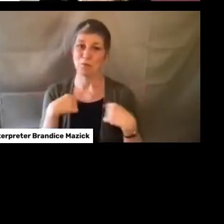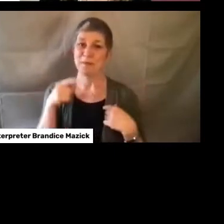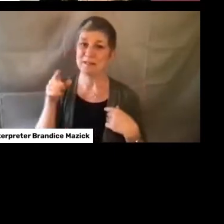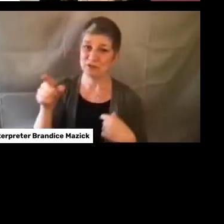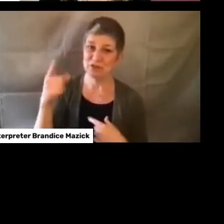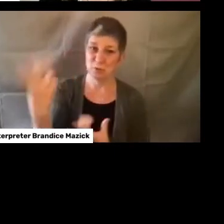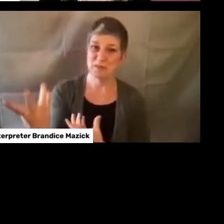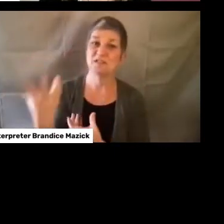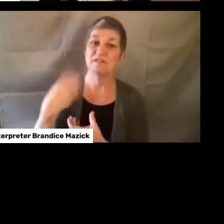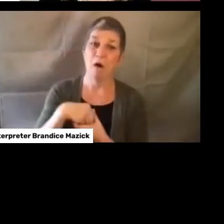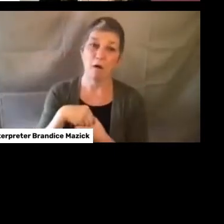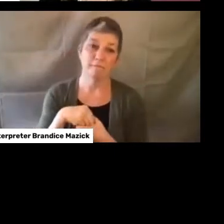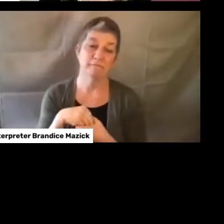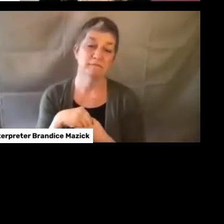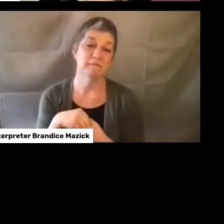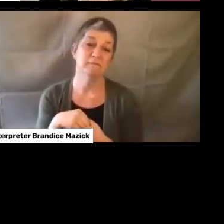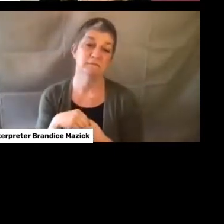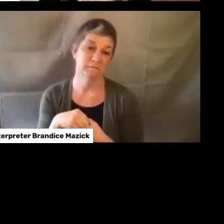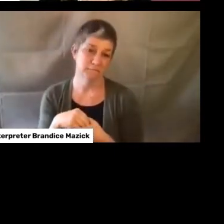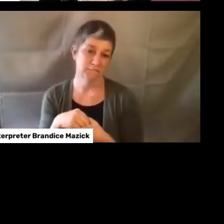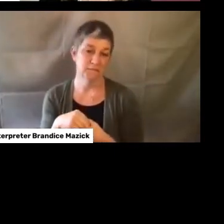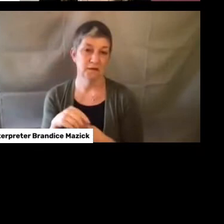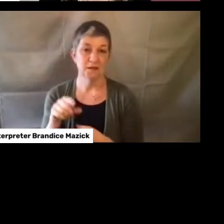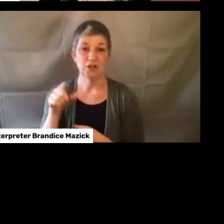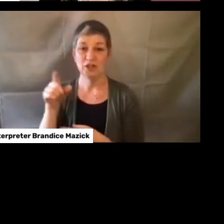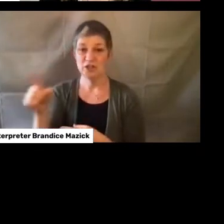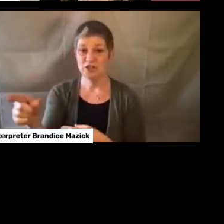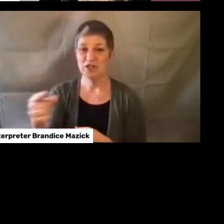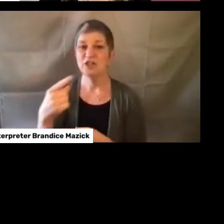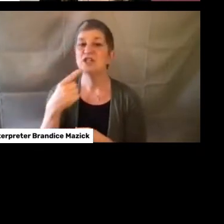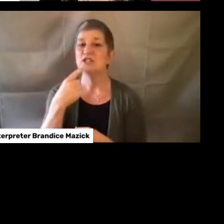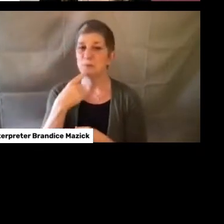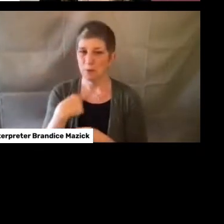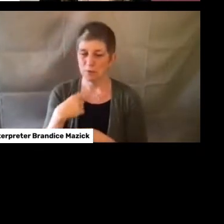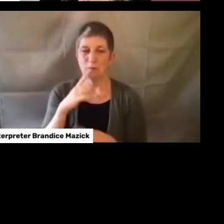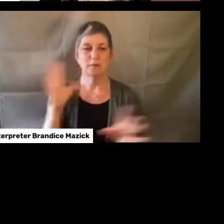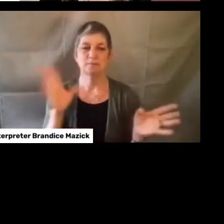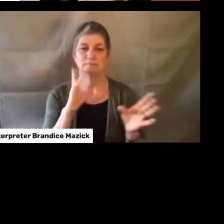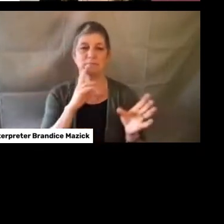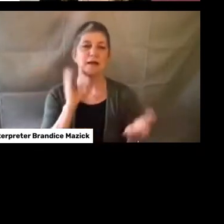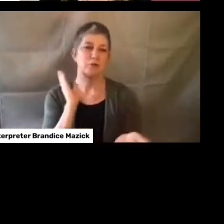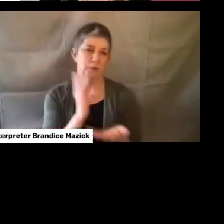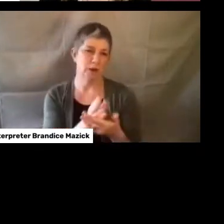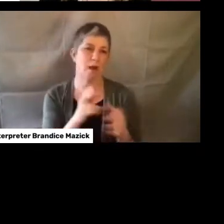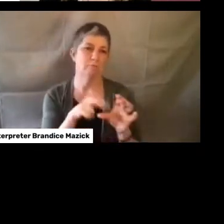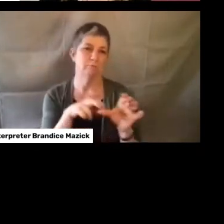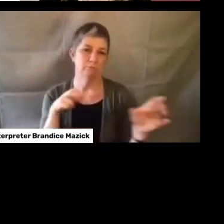very involved. And like I said, she's the one that said, no, we're going to take you off. So.